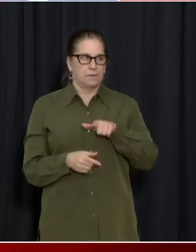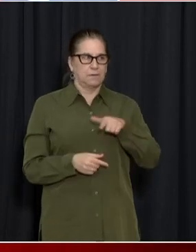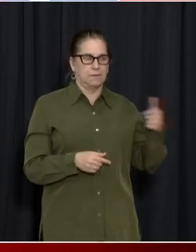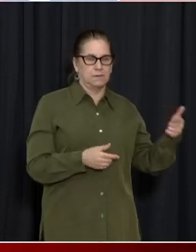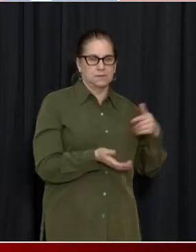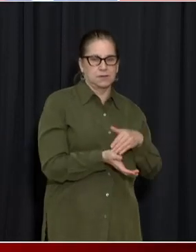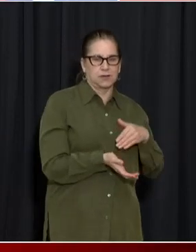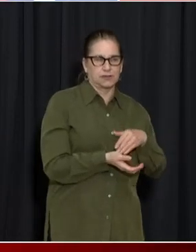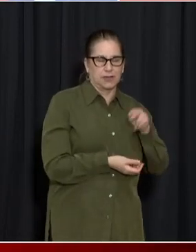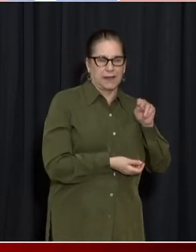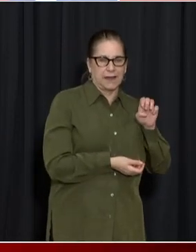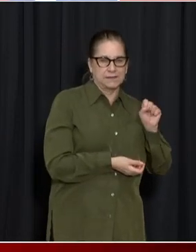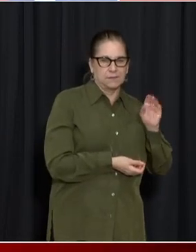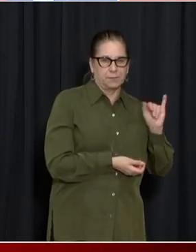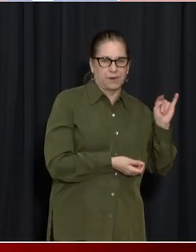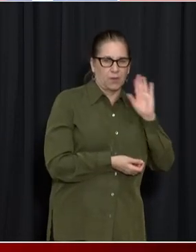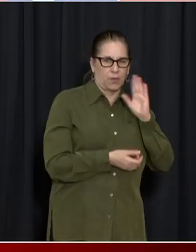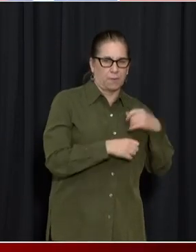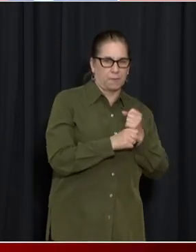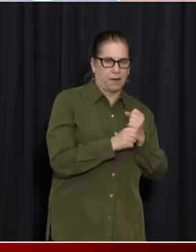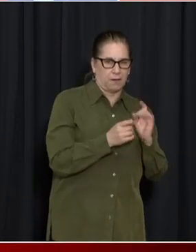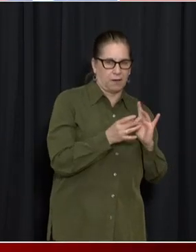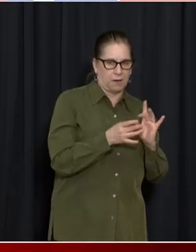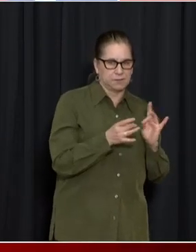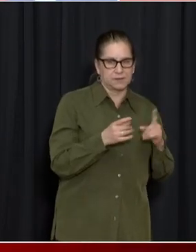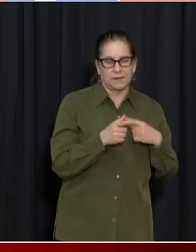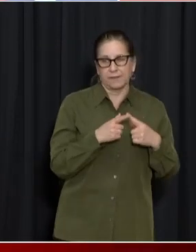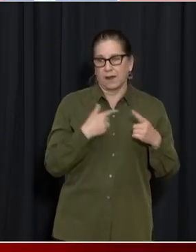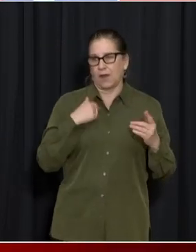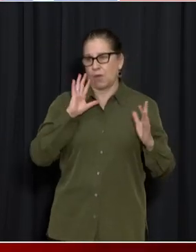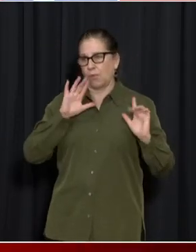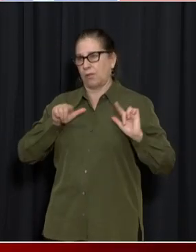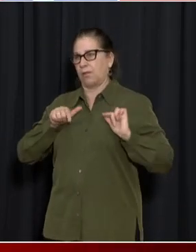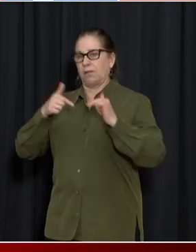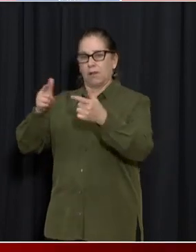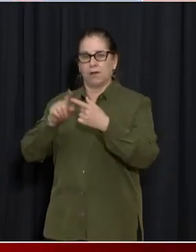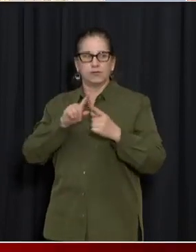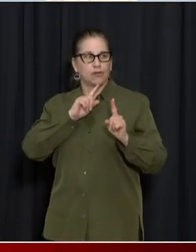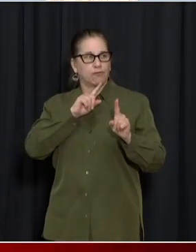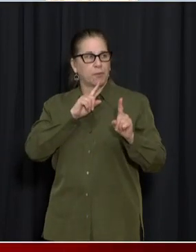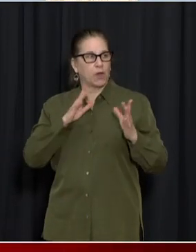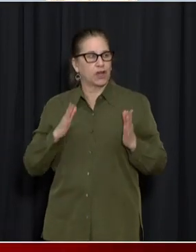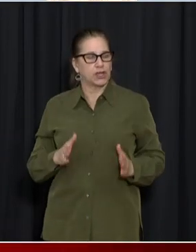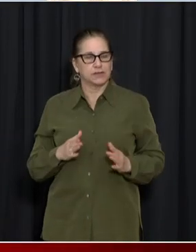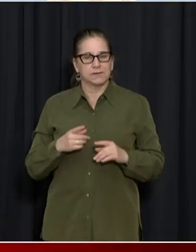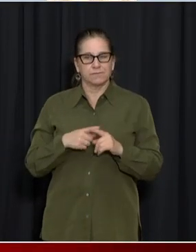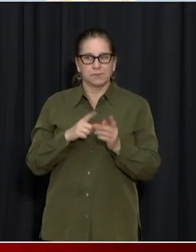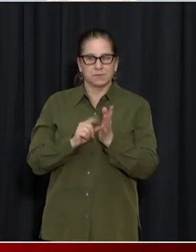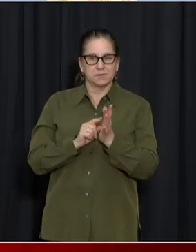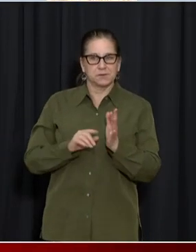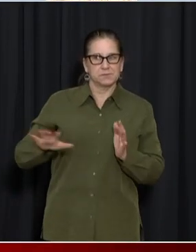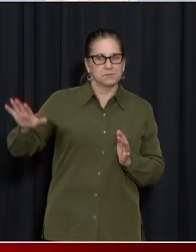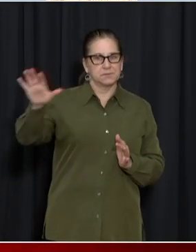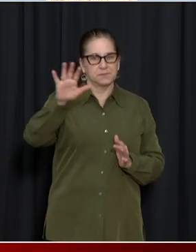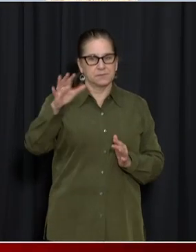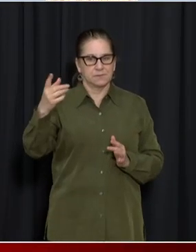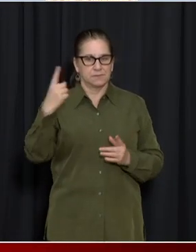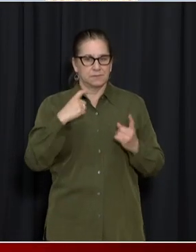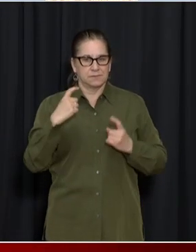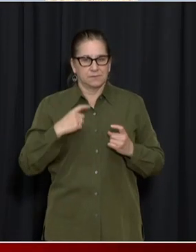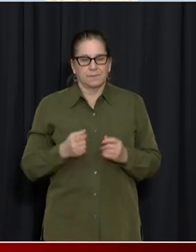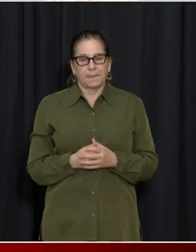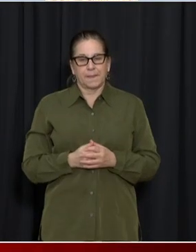will turn to your questions. This morning, we reported 237 cases